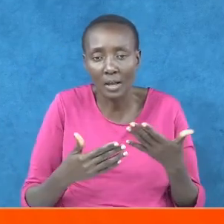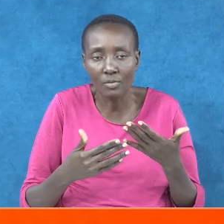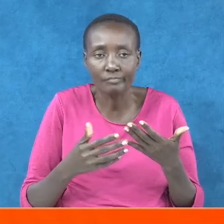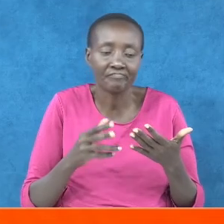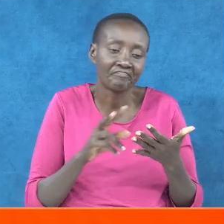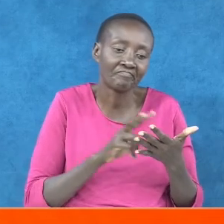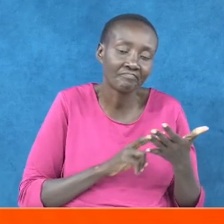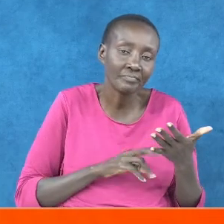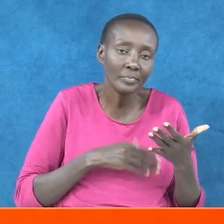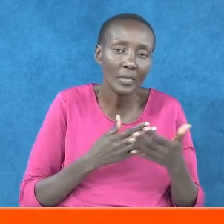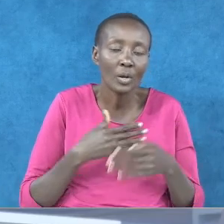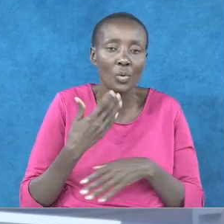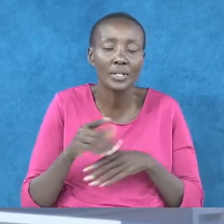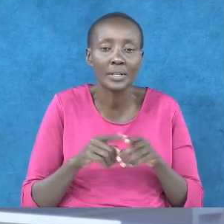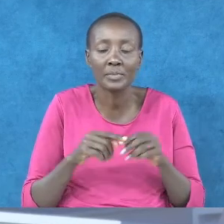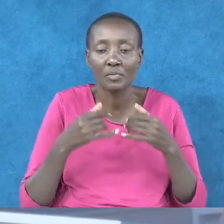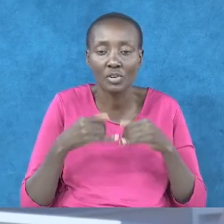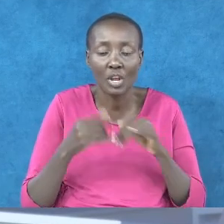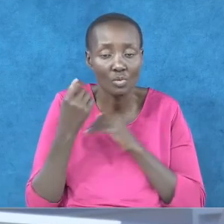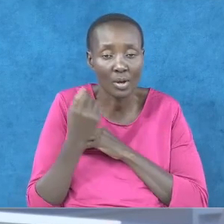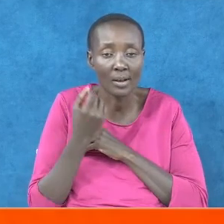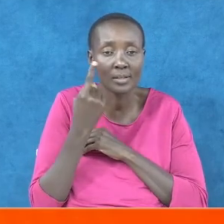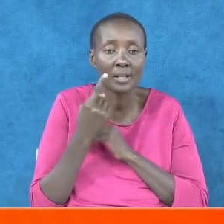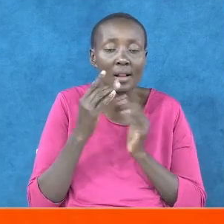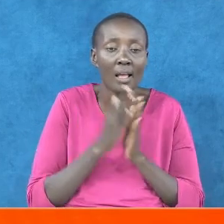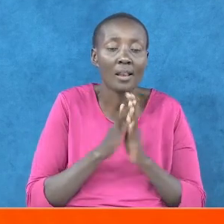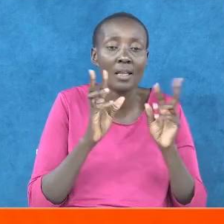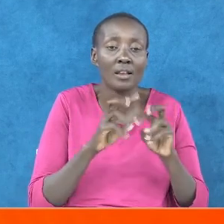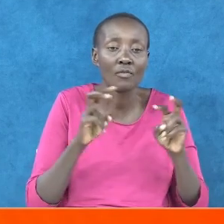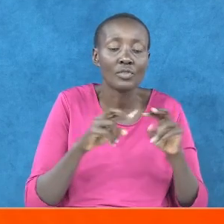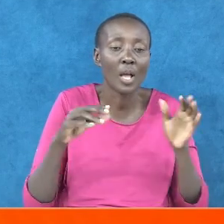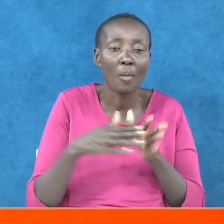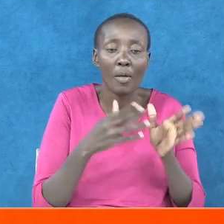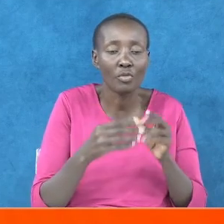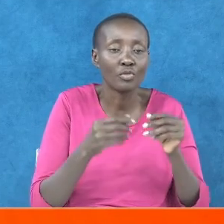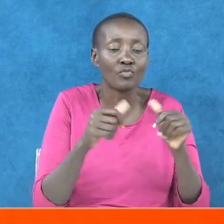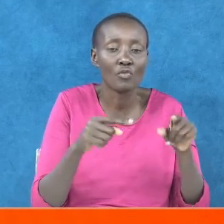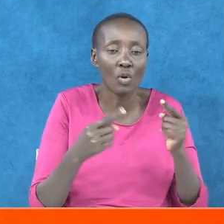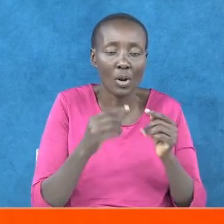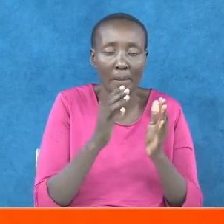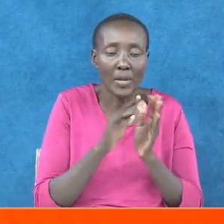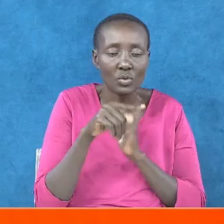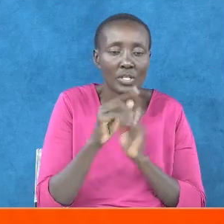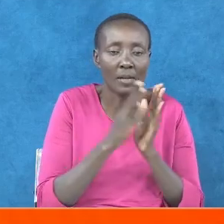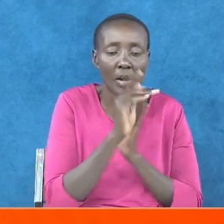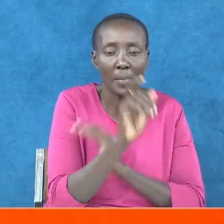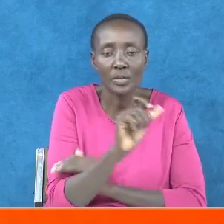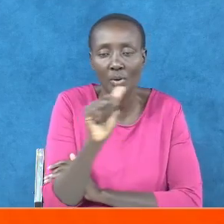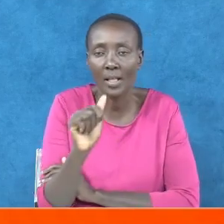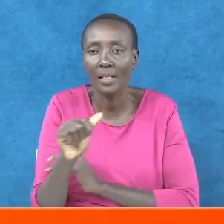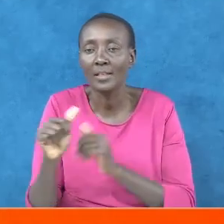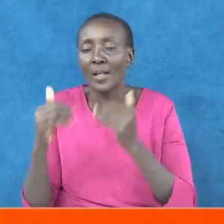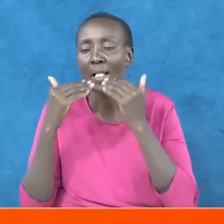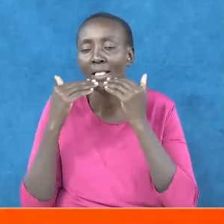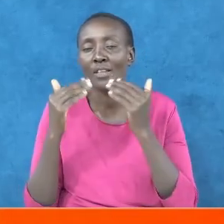then always seek to understand and find methods of resolving conflicts between you and another person. Right. And thank